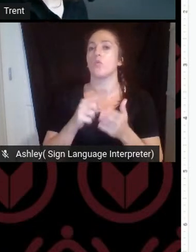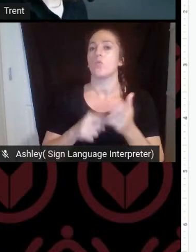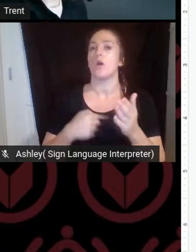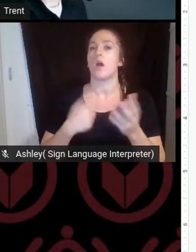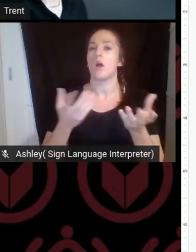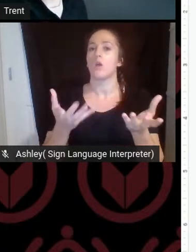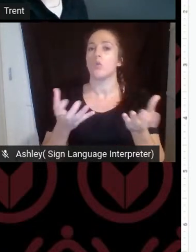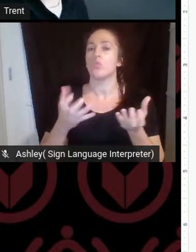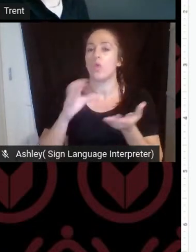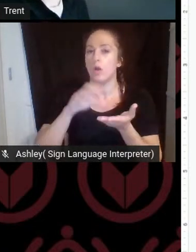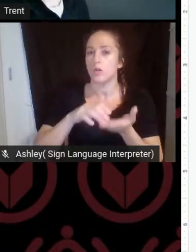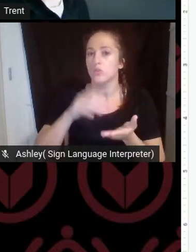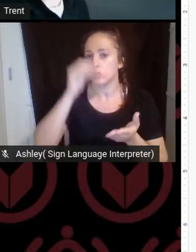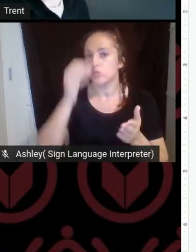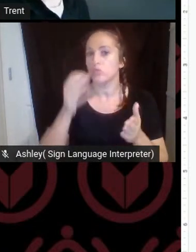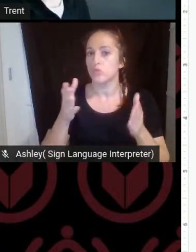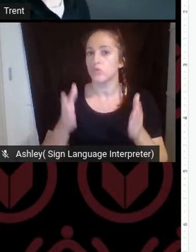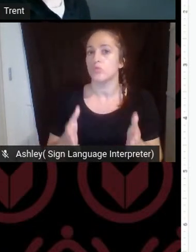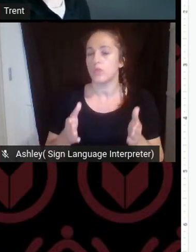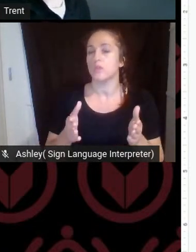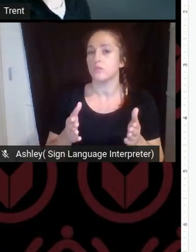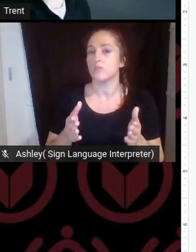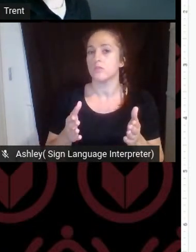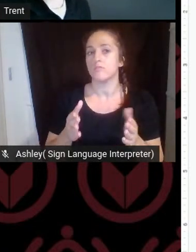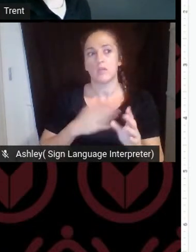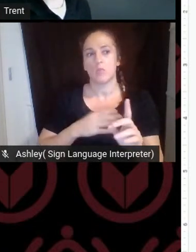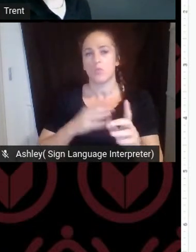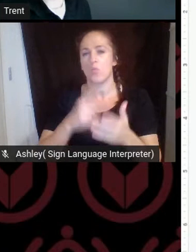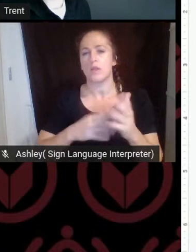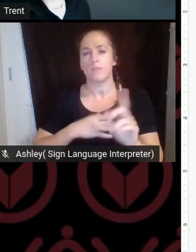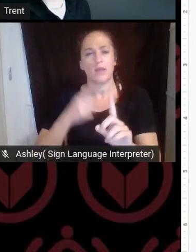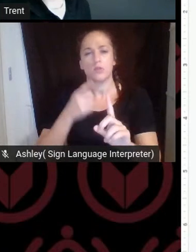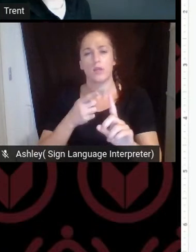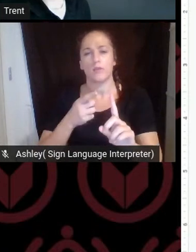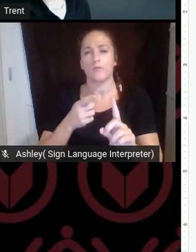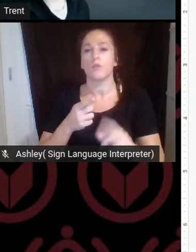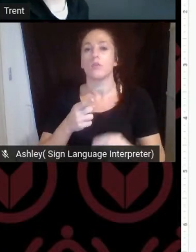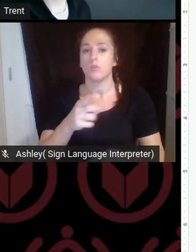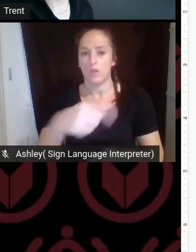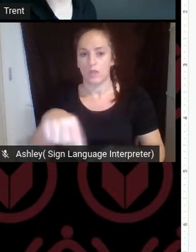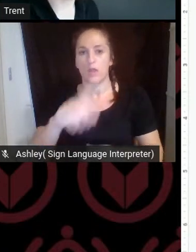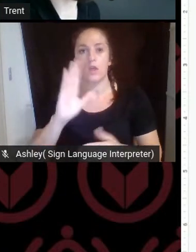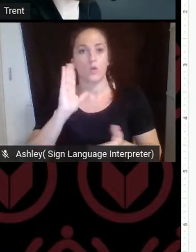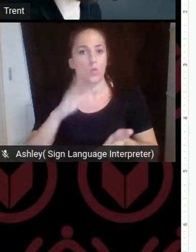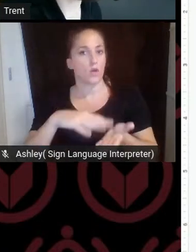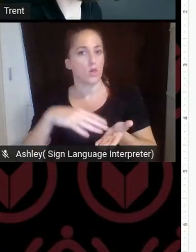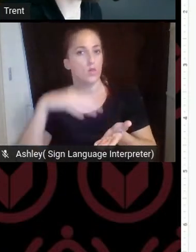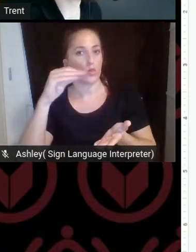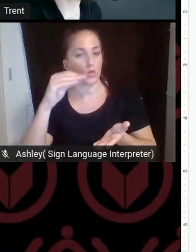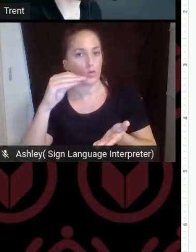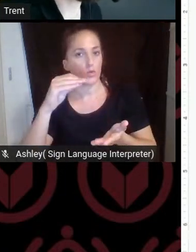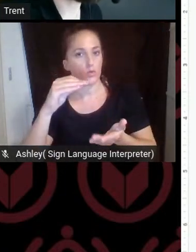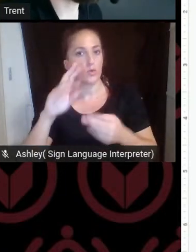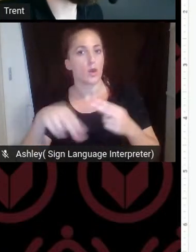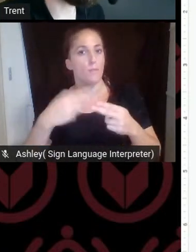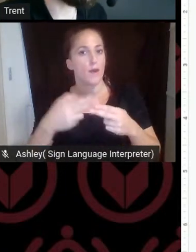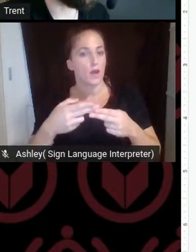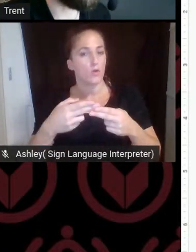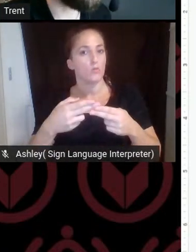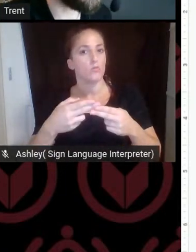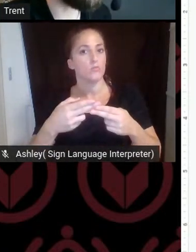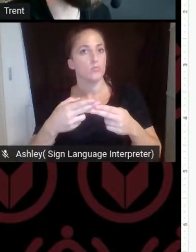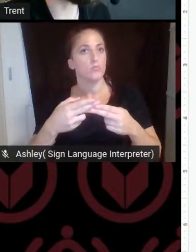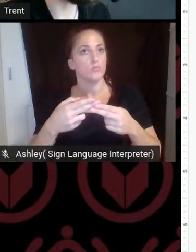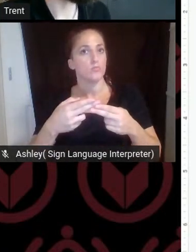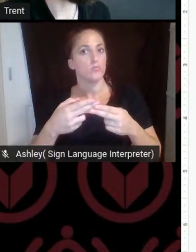to students will learn about, and then go on from there, and I can kind of write what the learning goal